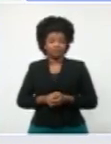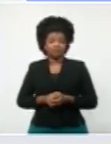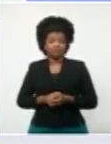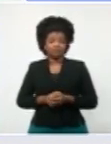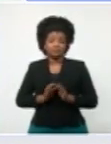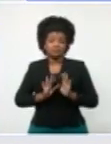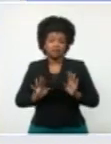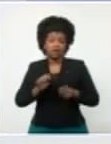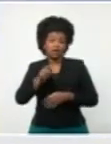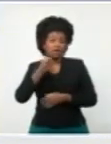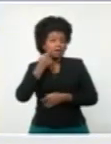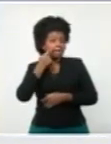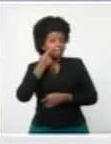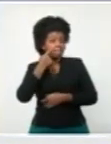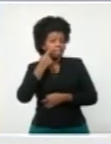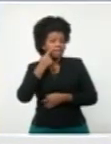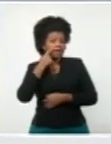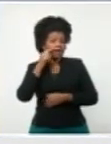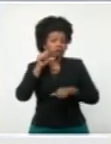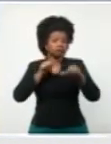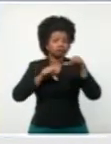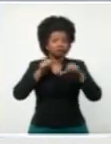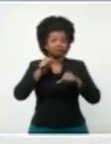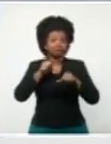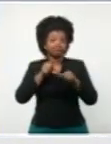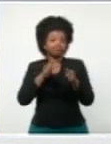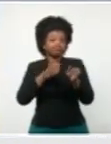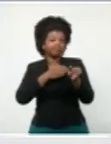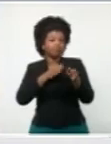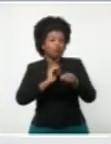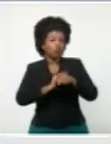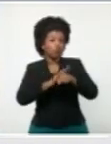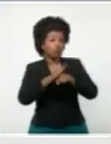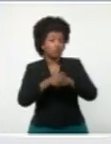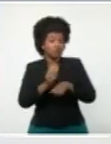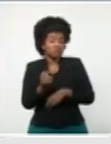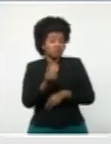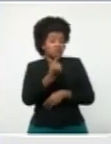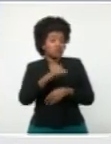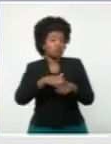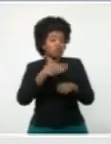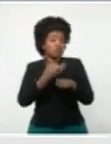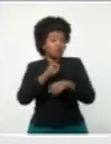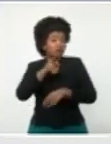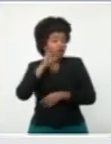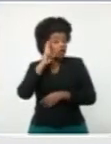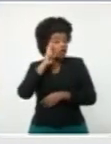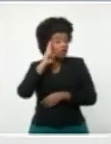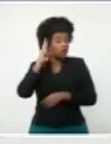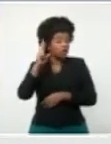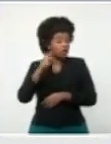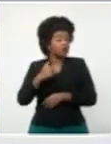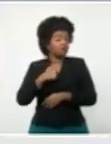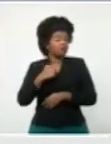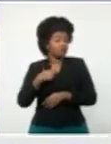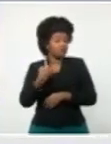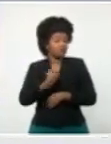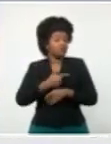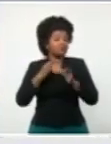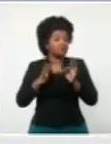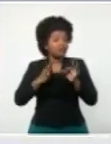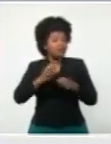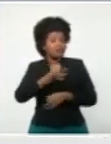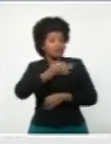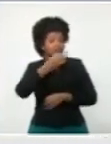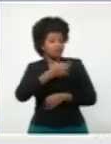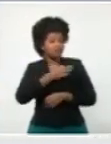in the first place and to remember, as we always say, that it is a problem that although